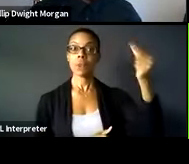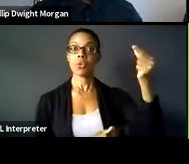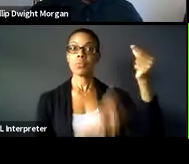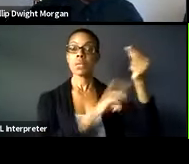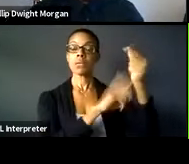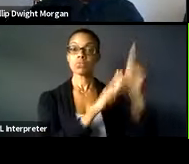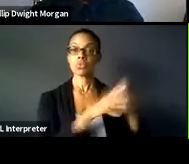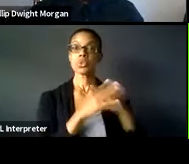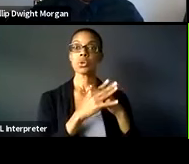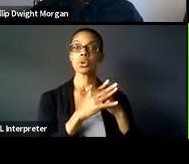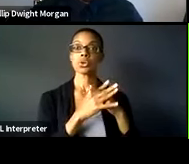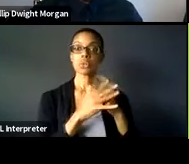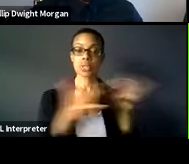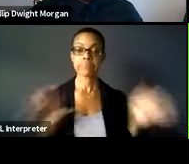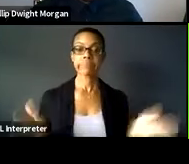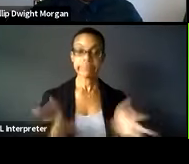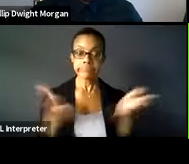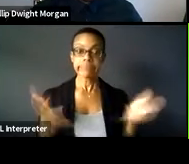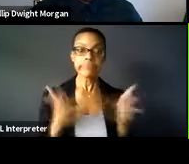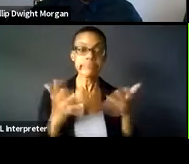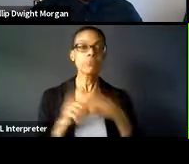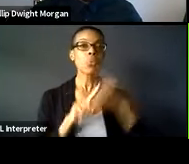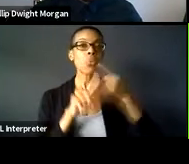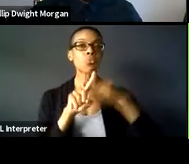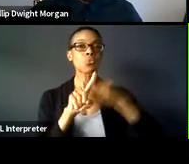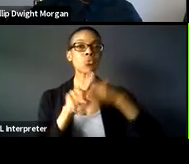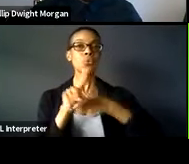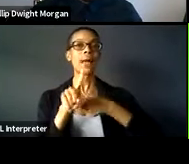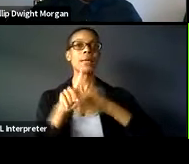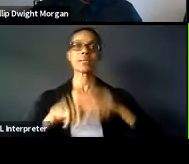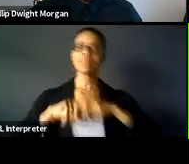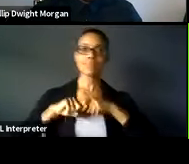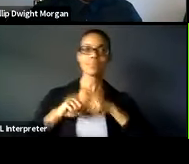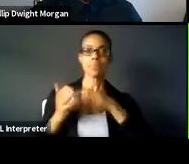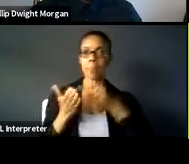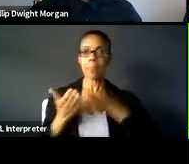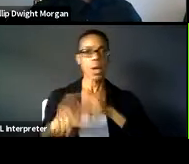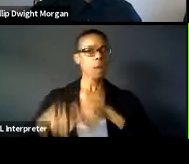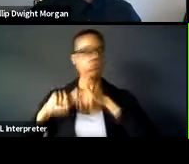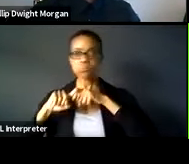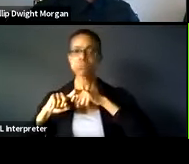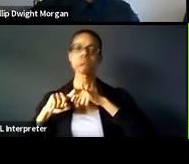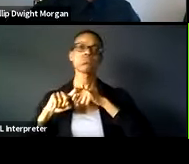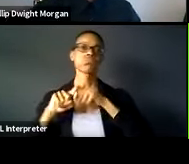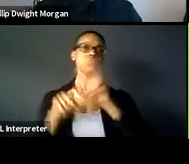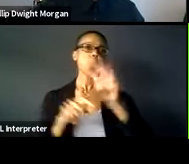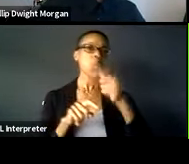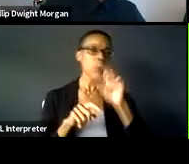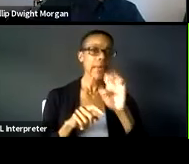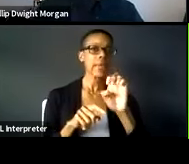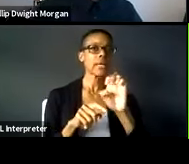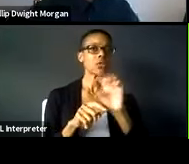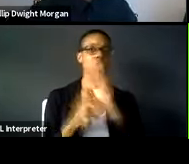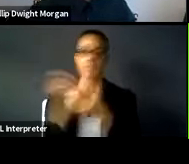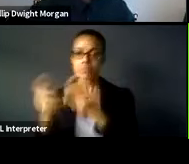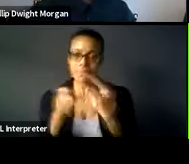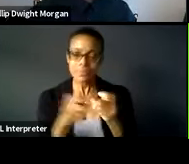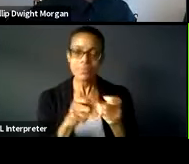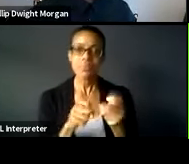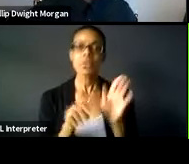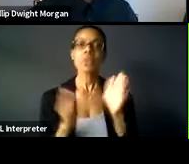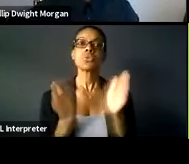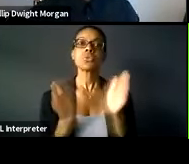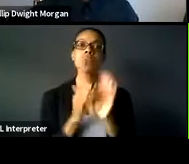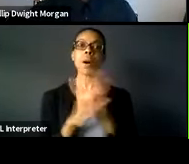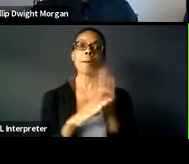with rent relief, wage subsidy relief, as well as small business support. We had a